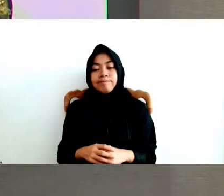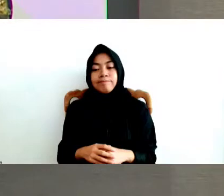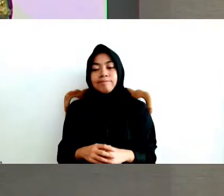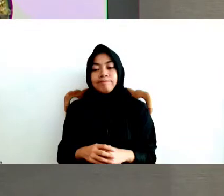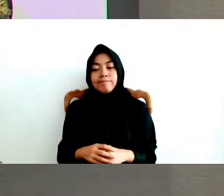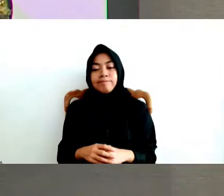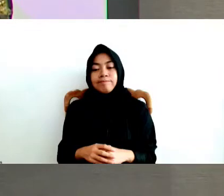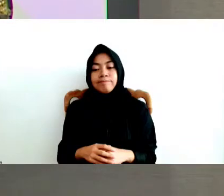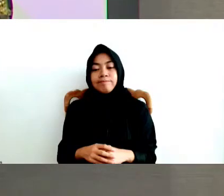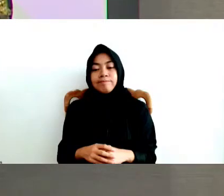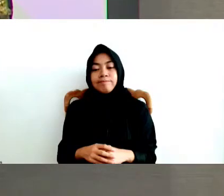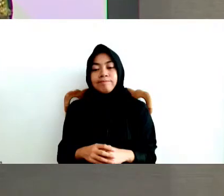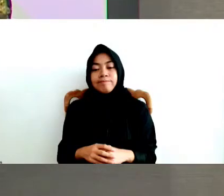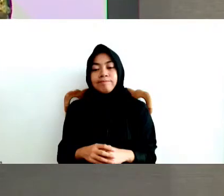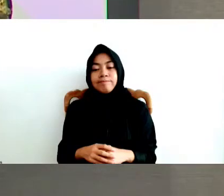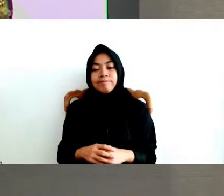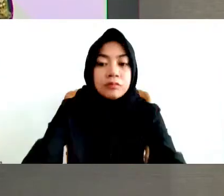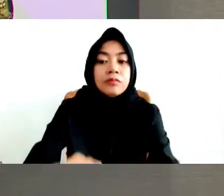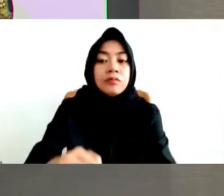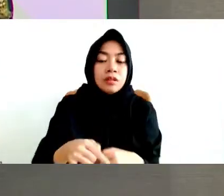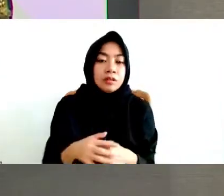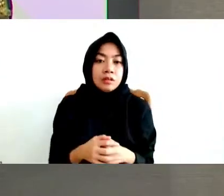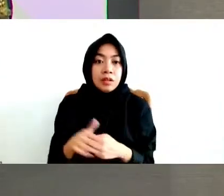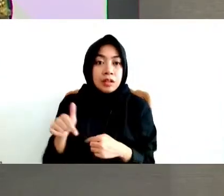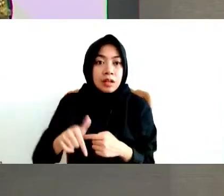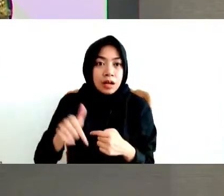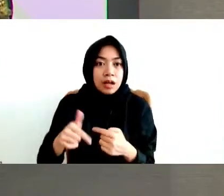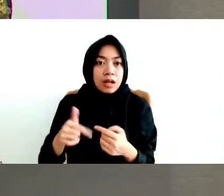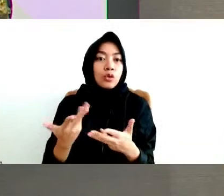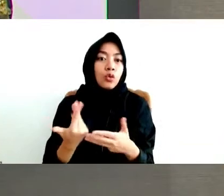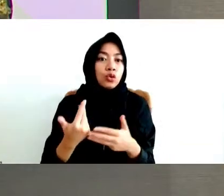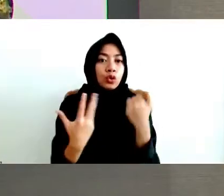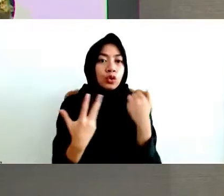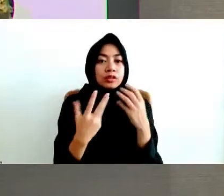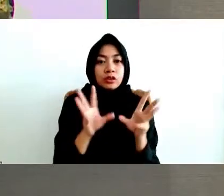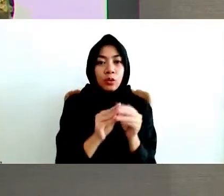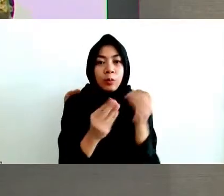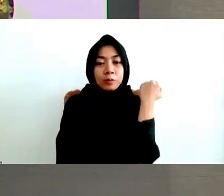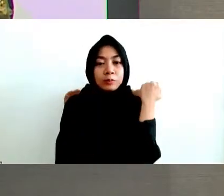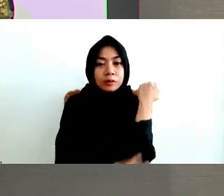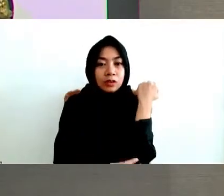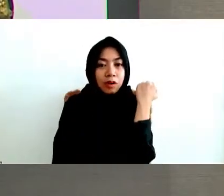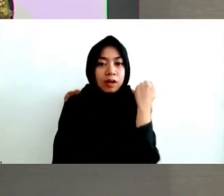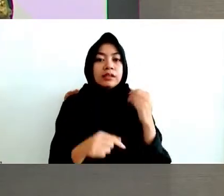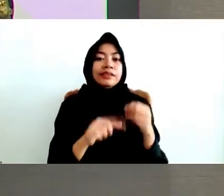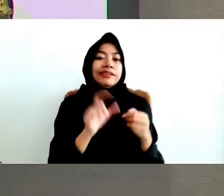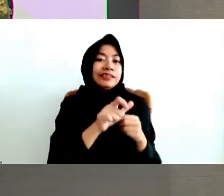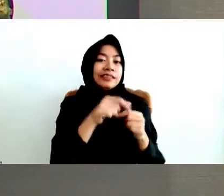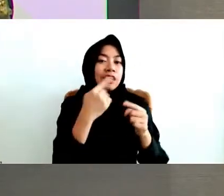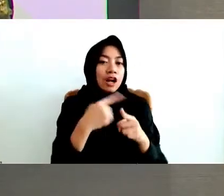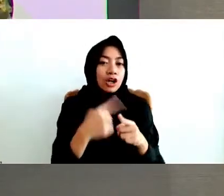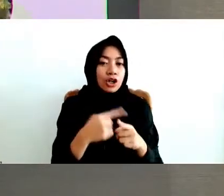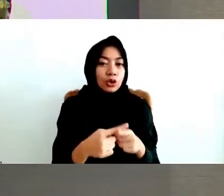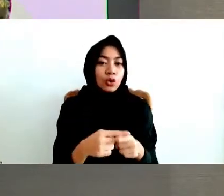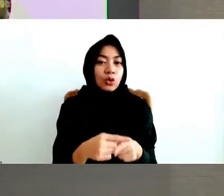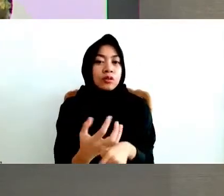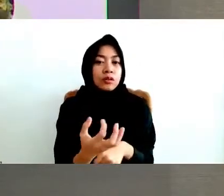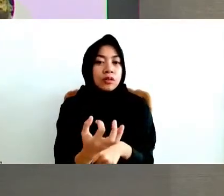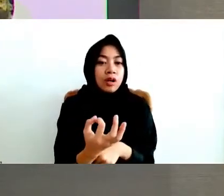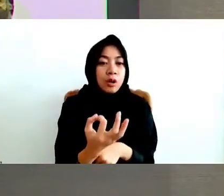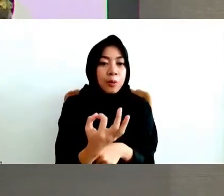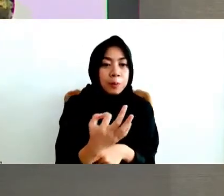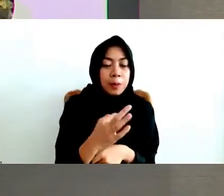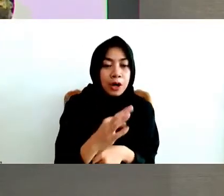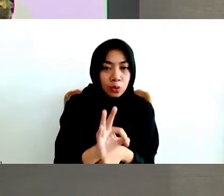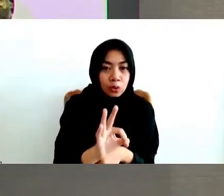that experience lower poverty rate with the new measure, with the new poverty line, the new revised poverty, but there are some